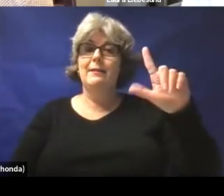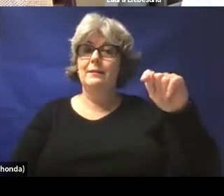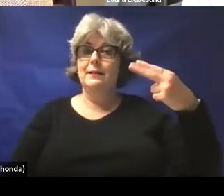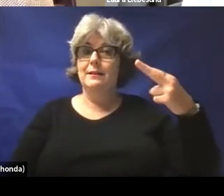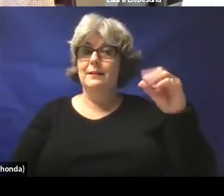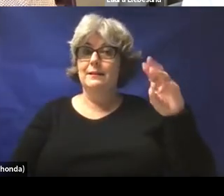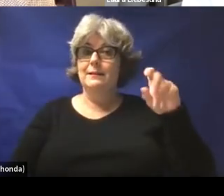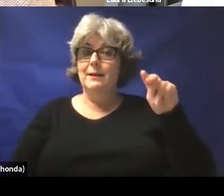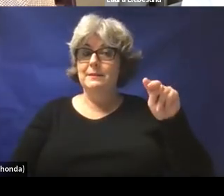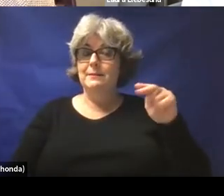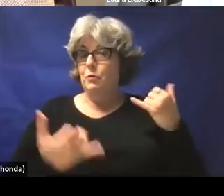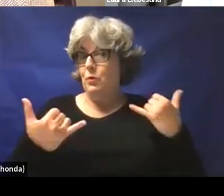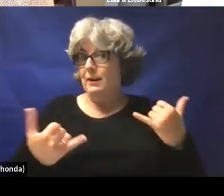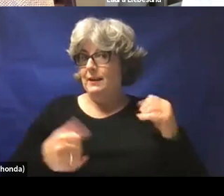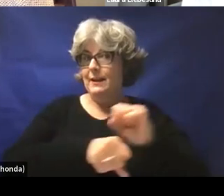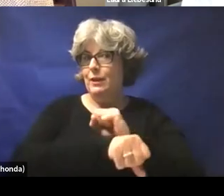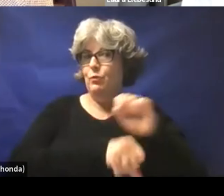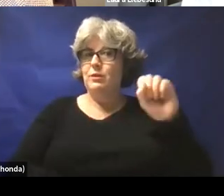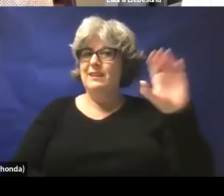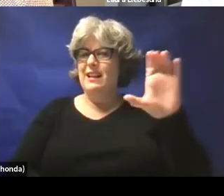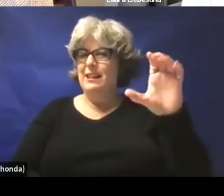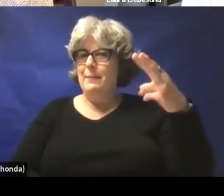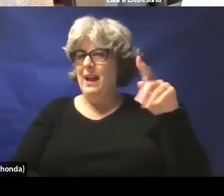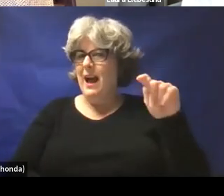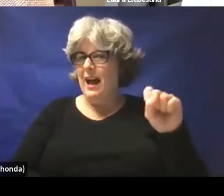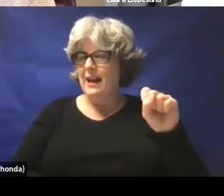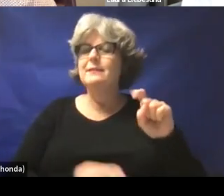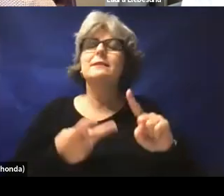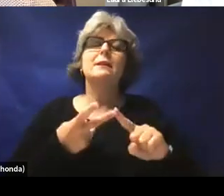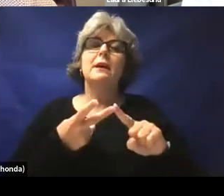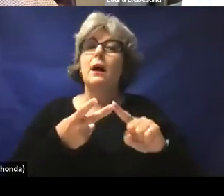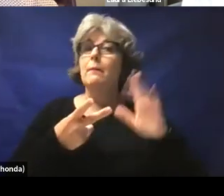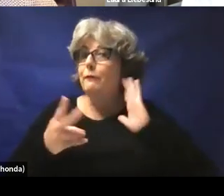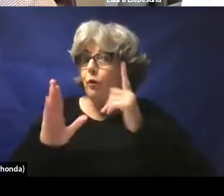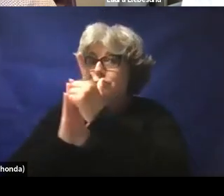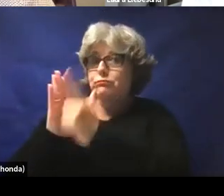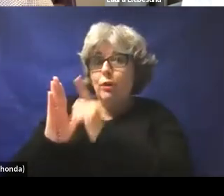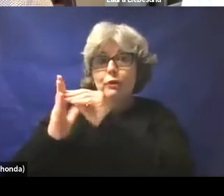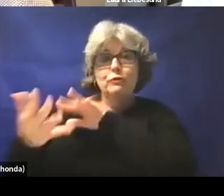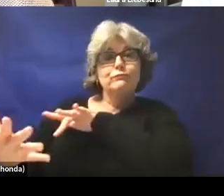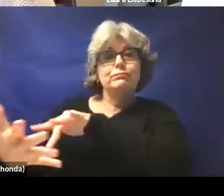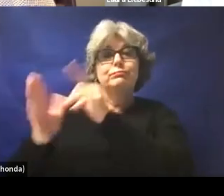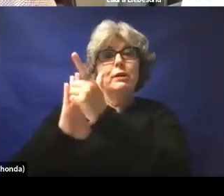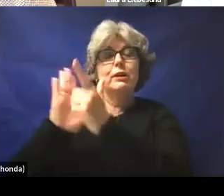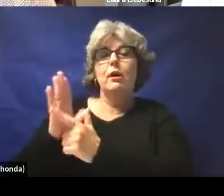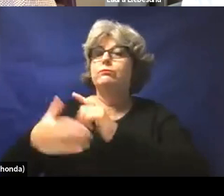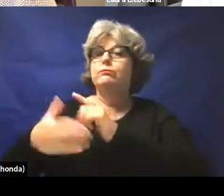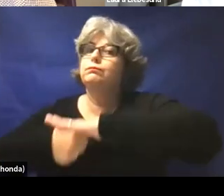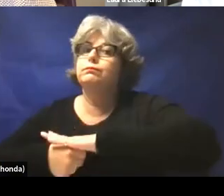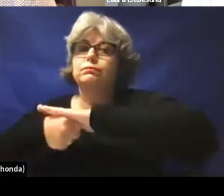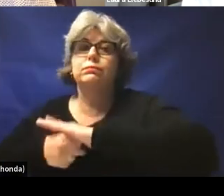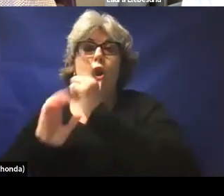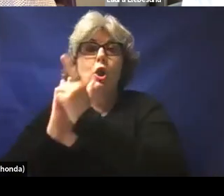at Tip Cow Restaurant in Columbia Heights. He was a law student and stressed out by law